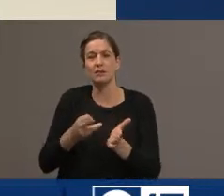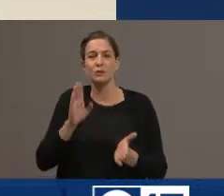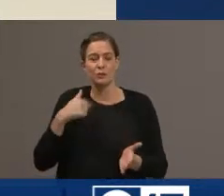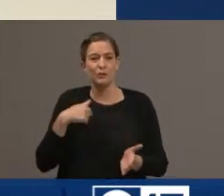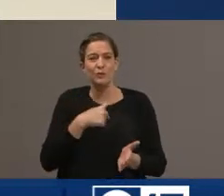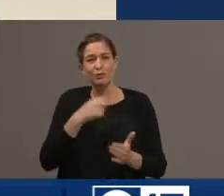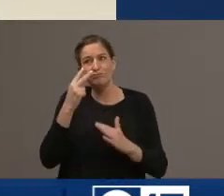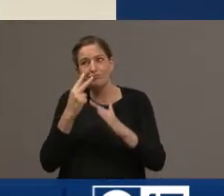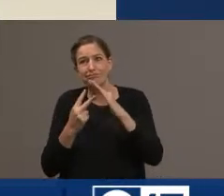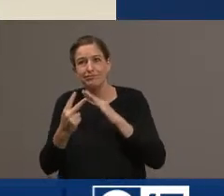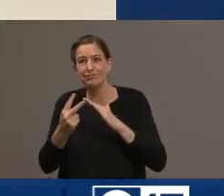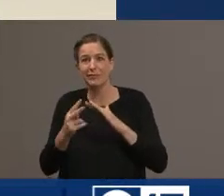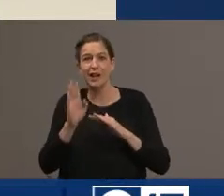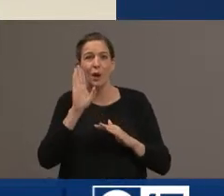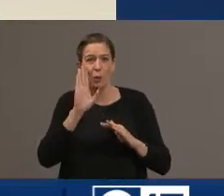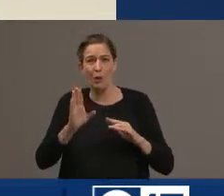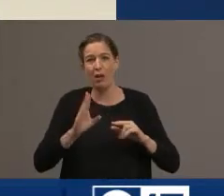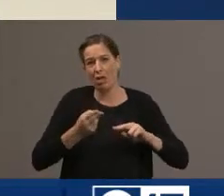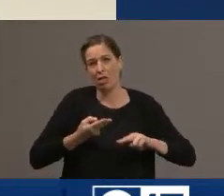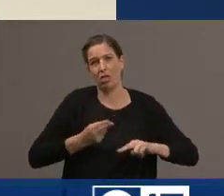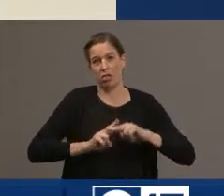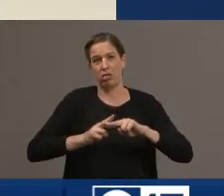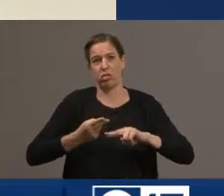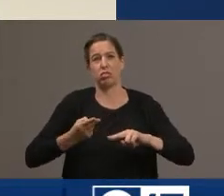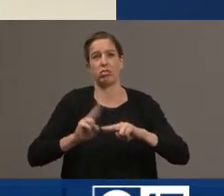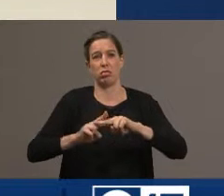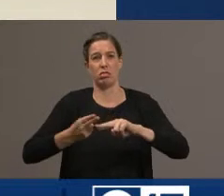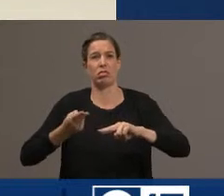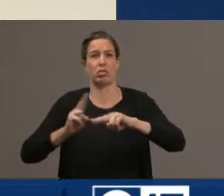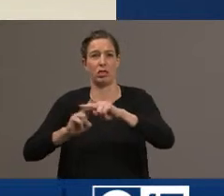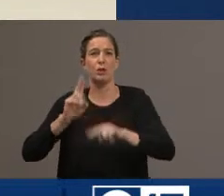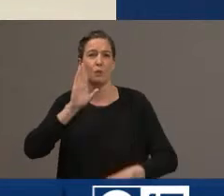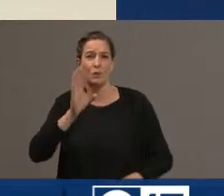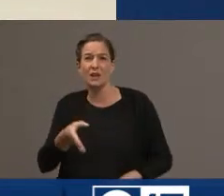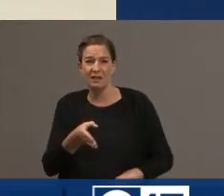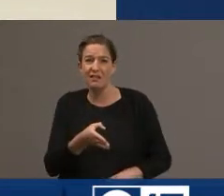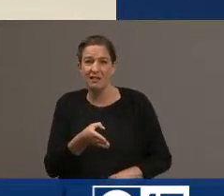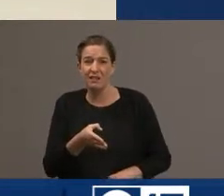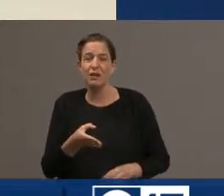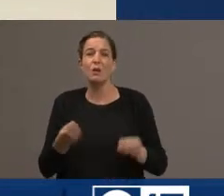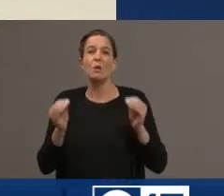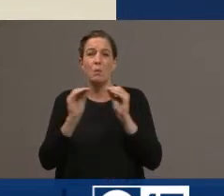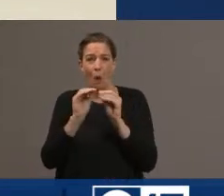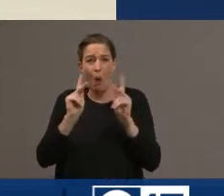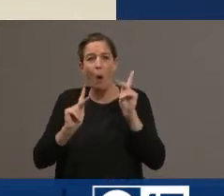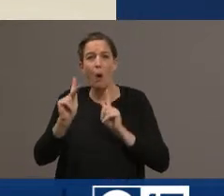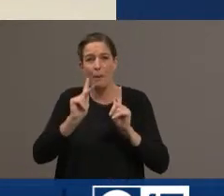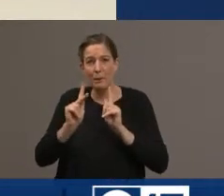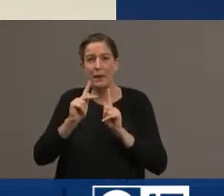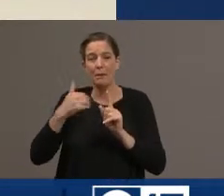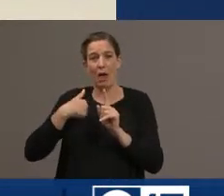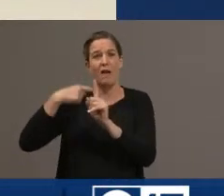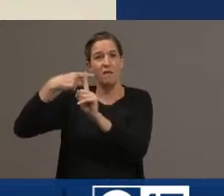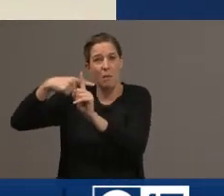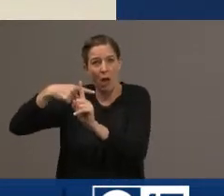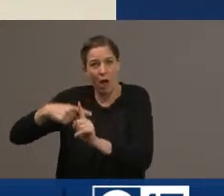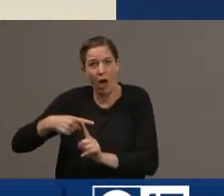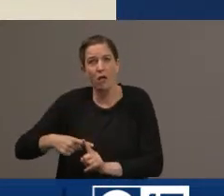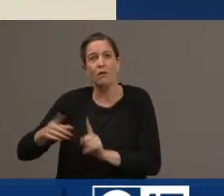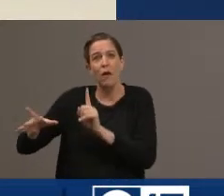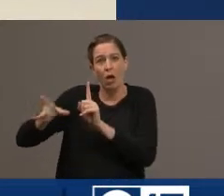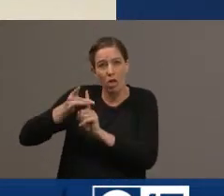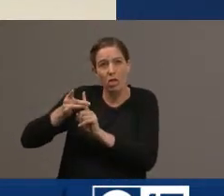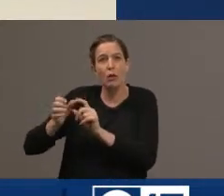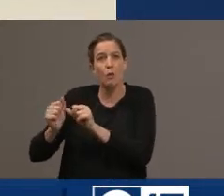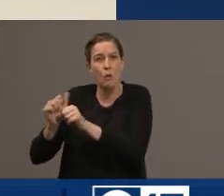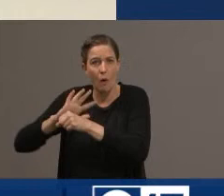week following in terms of cases and hospitalizations. Whenever we make some changes,